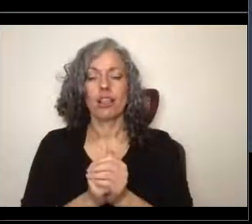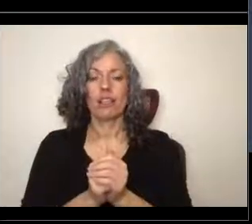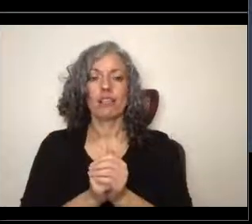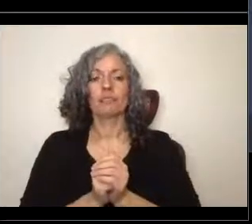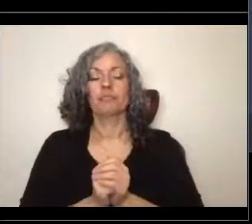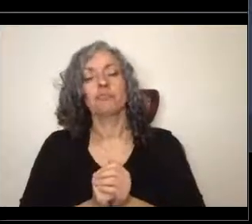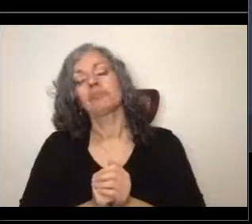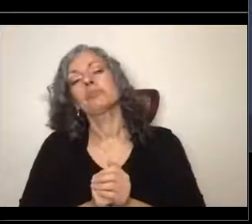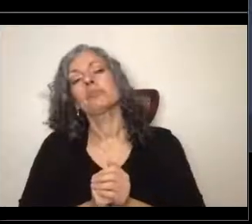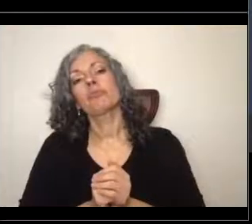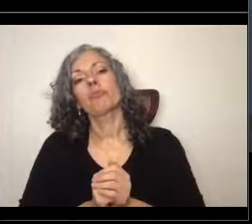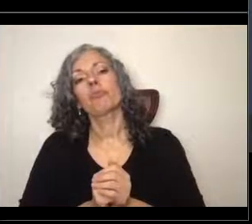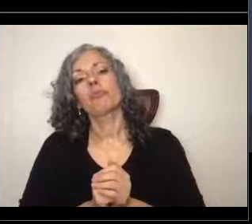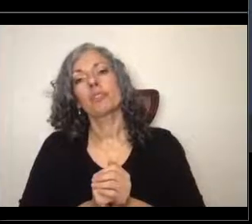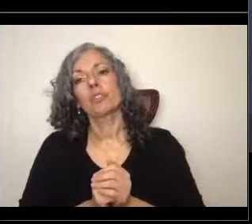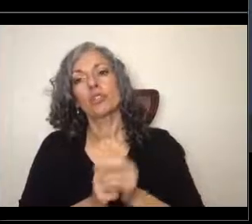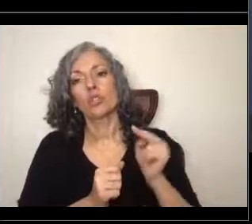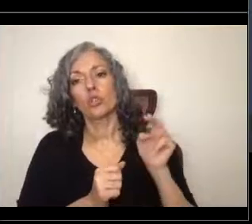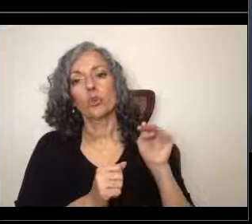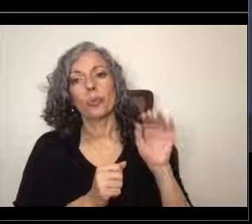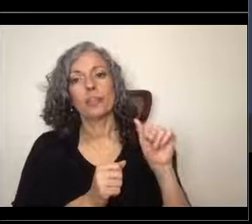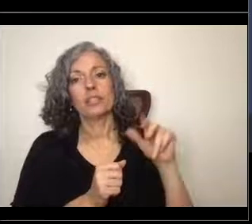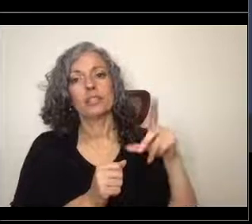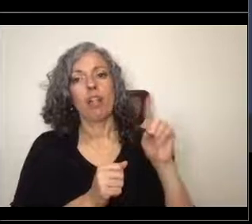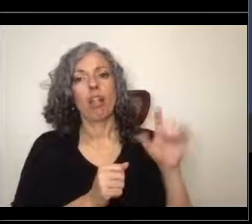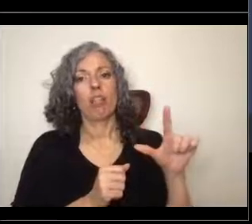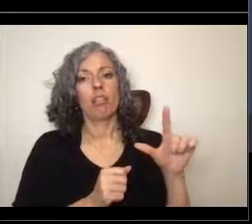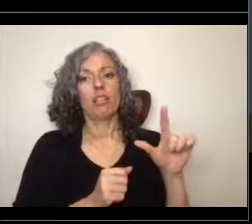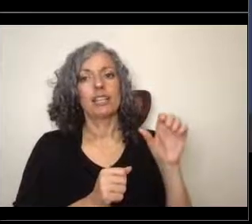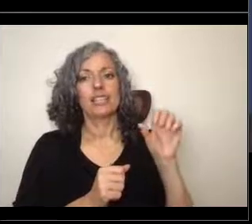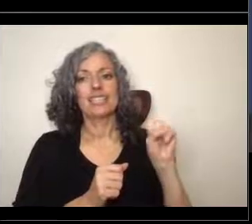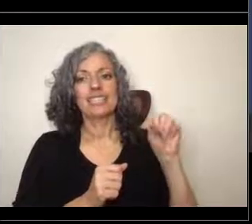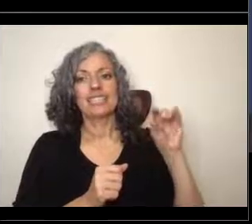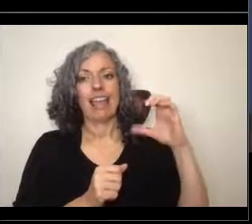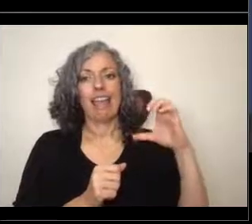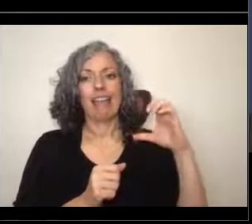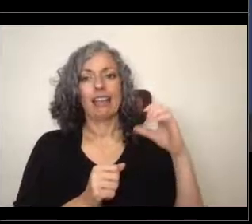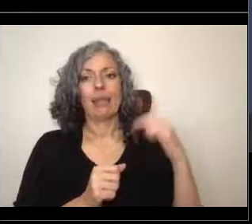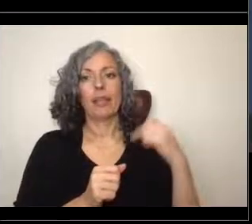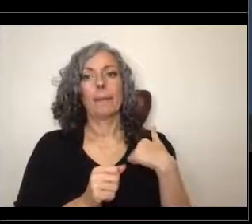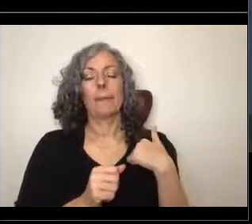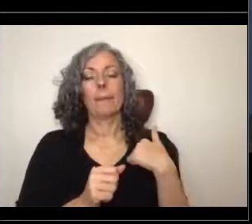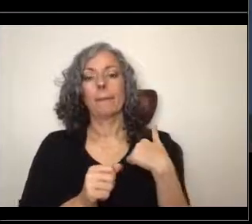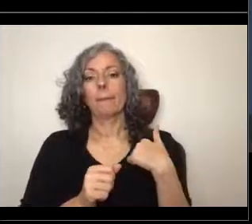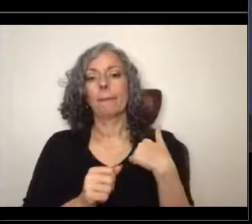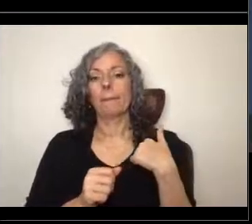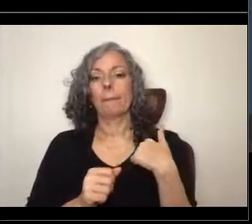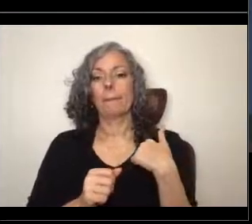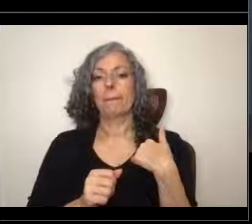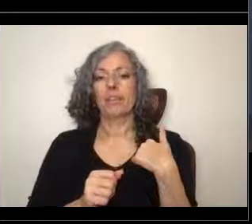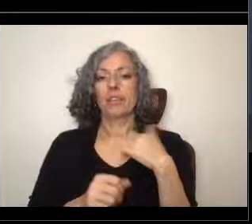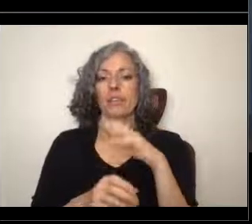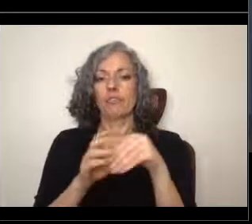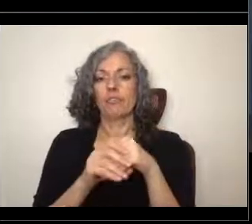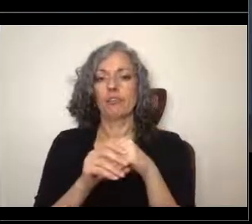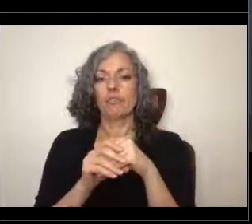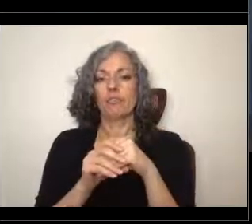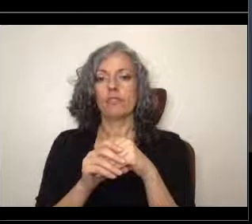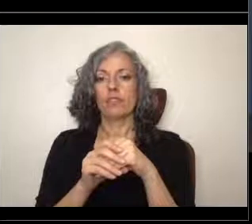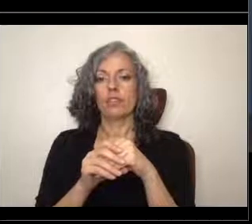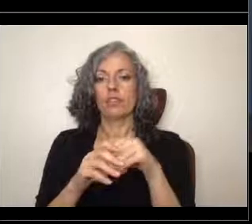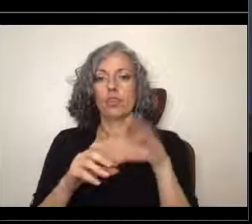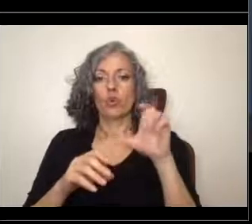Norbert Dahl in Sacramento. I'm one of the investigators of the Coasts of California projects. Transportation